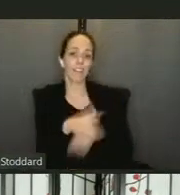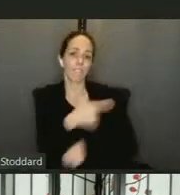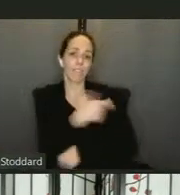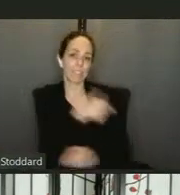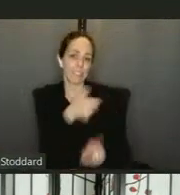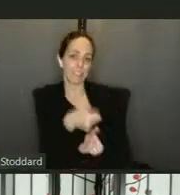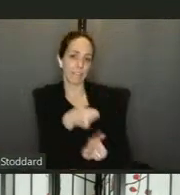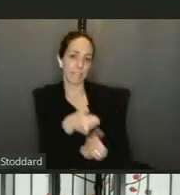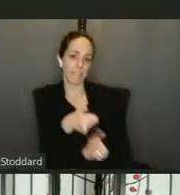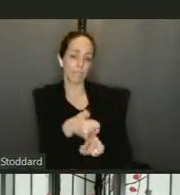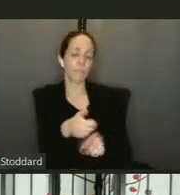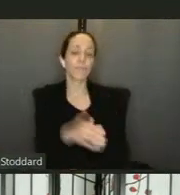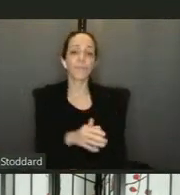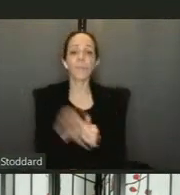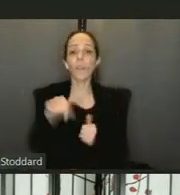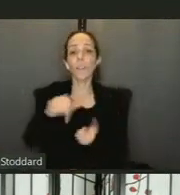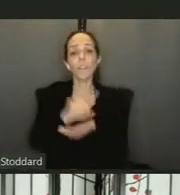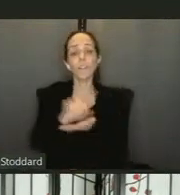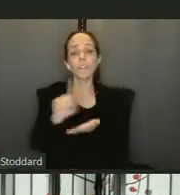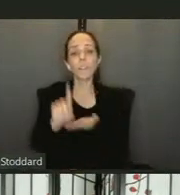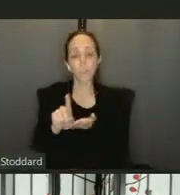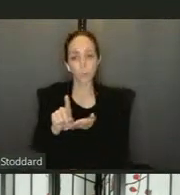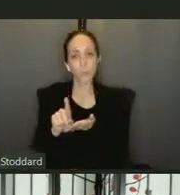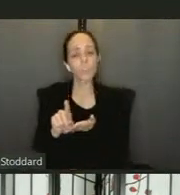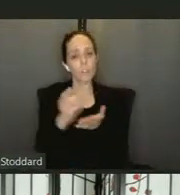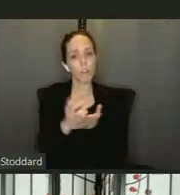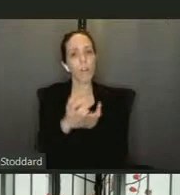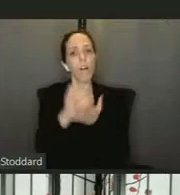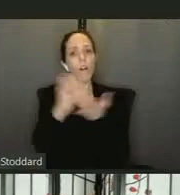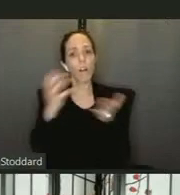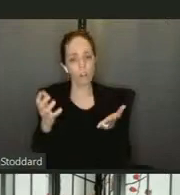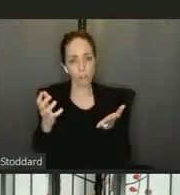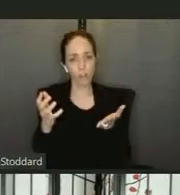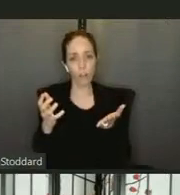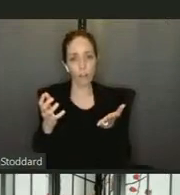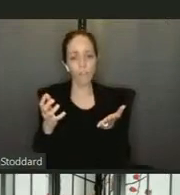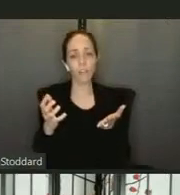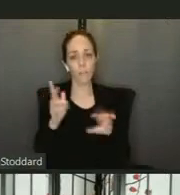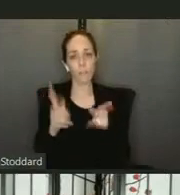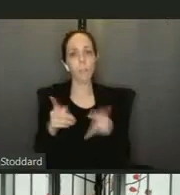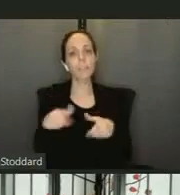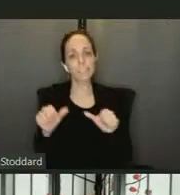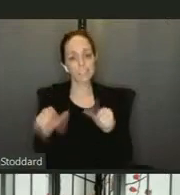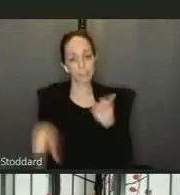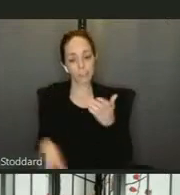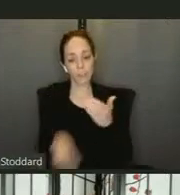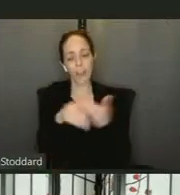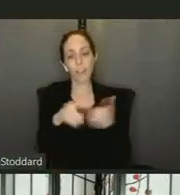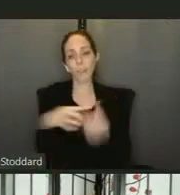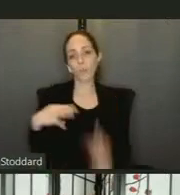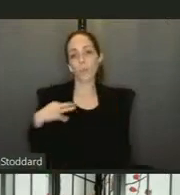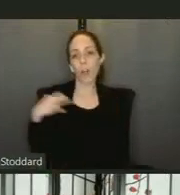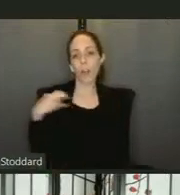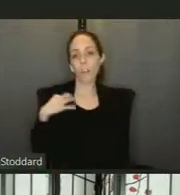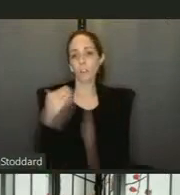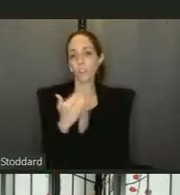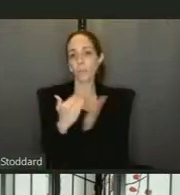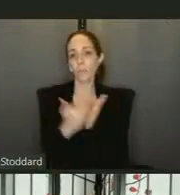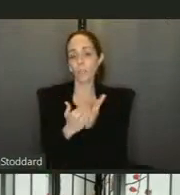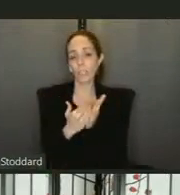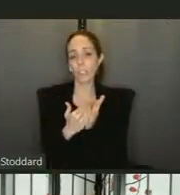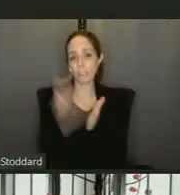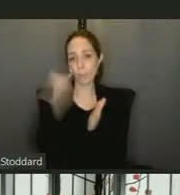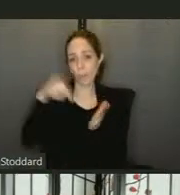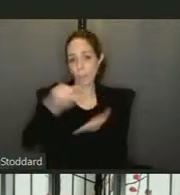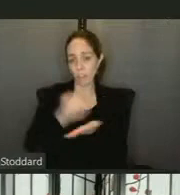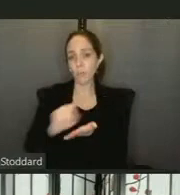there's several waves of educators and childcare providers that have been added to the eligible list for vaccinations. So